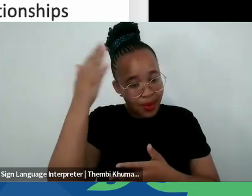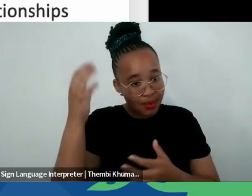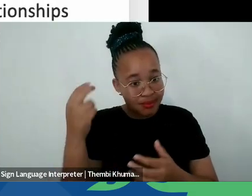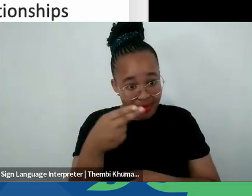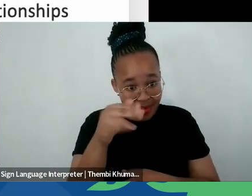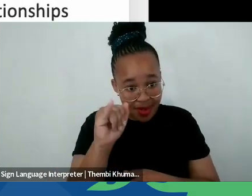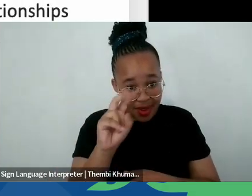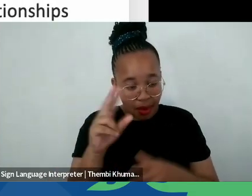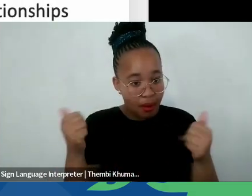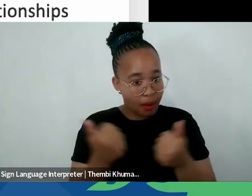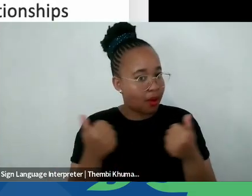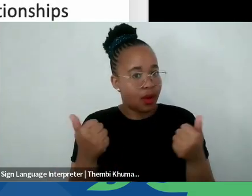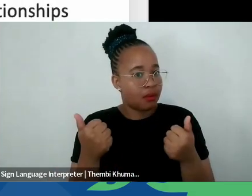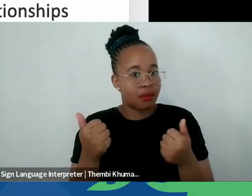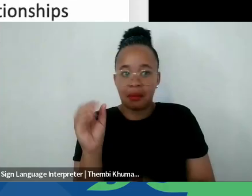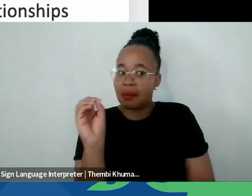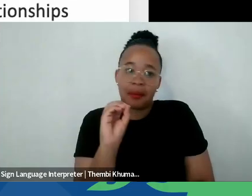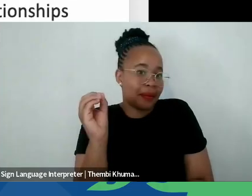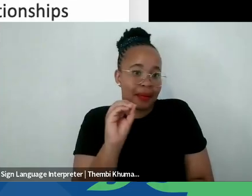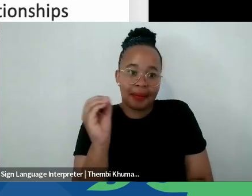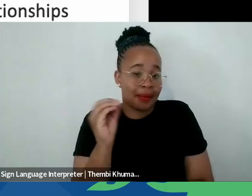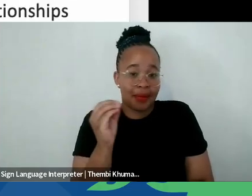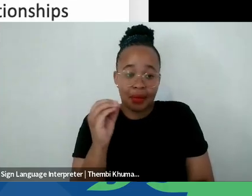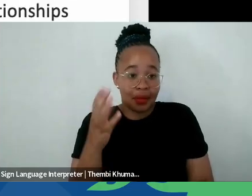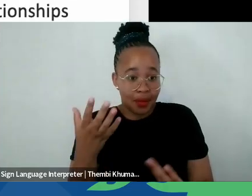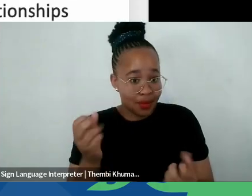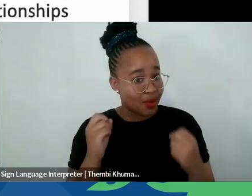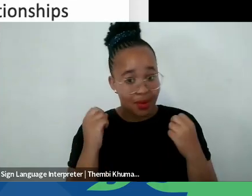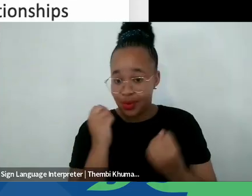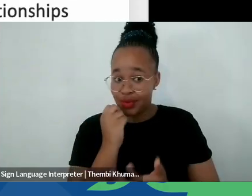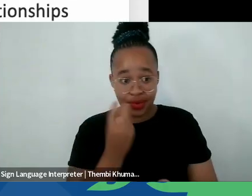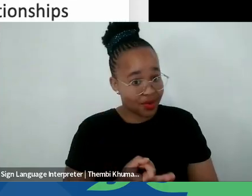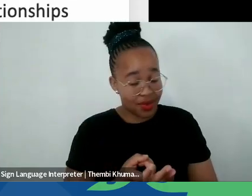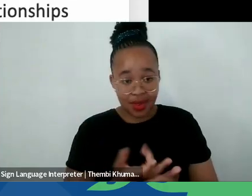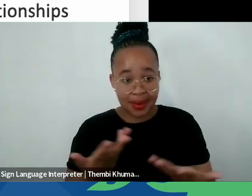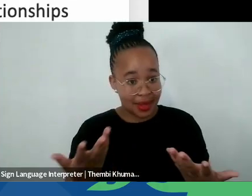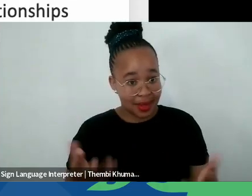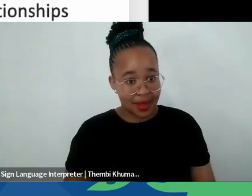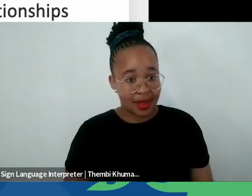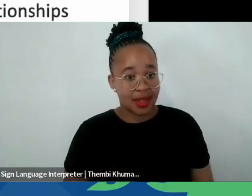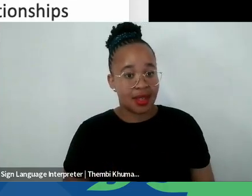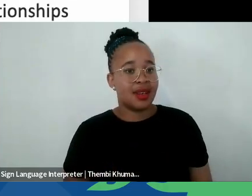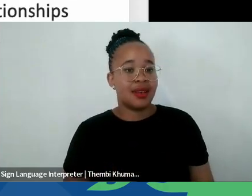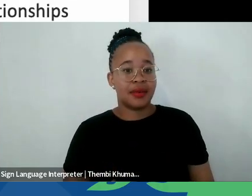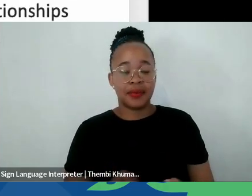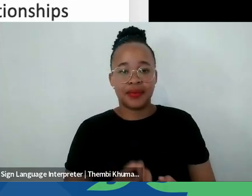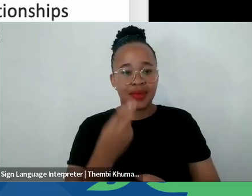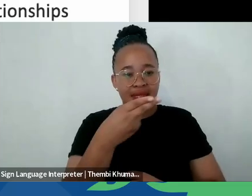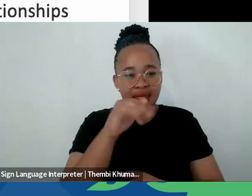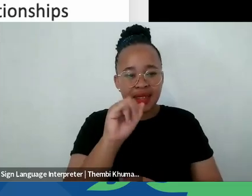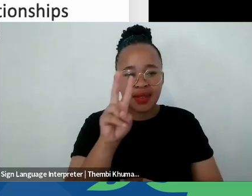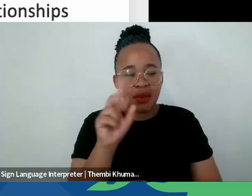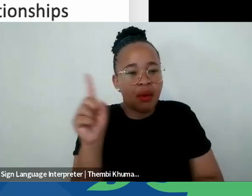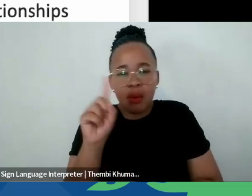We sort of expected that by this stage of the game, people know how HIV works, why it's